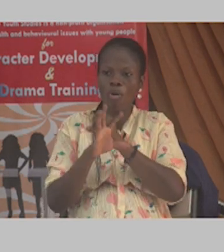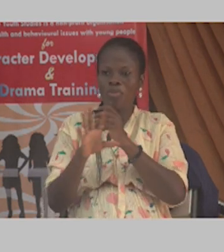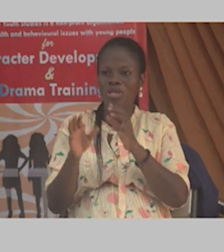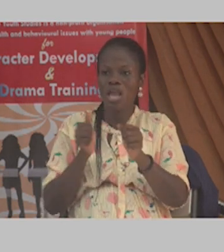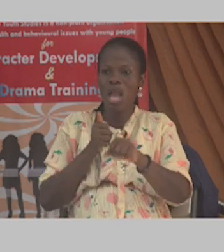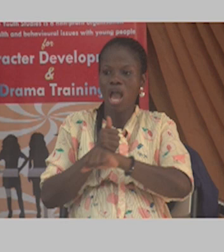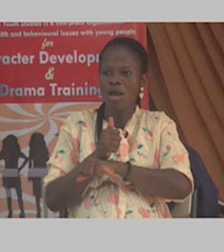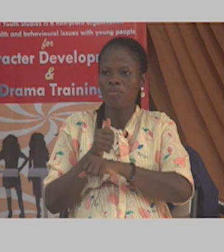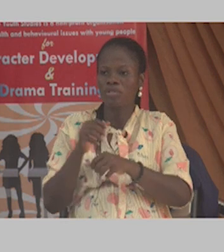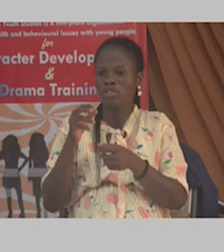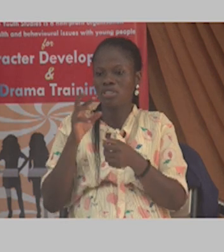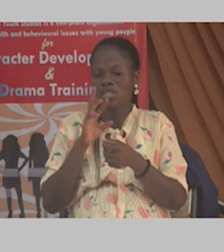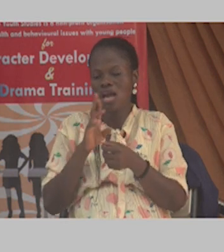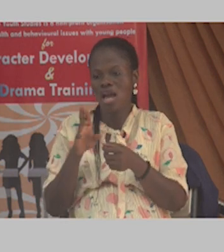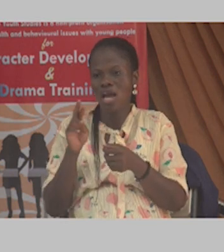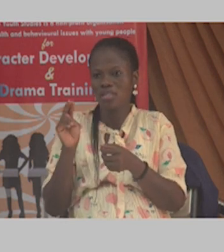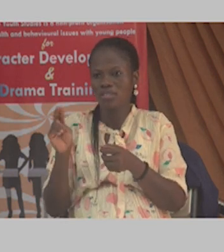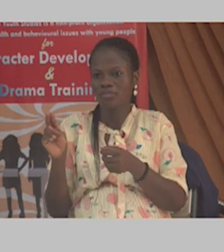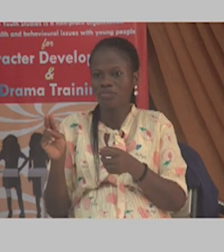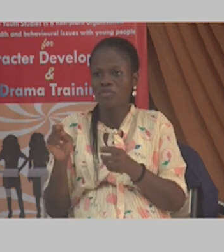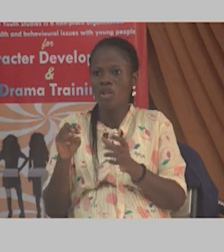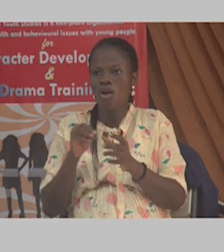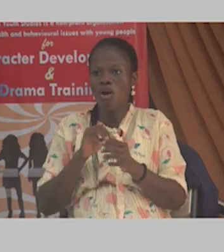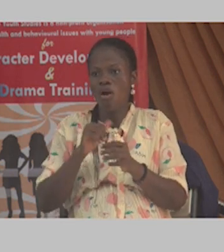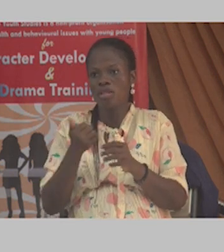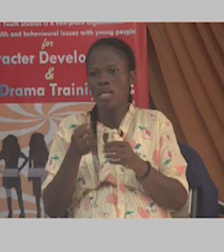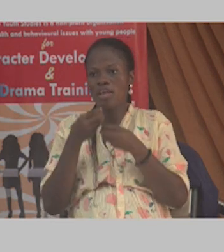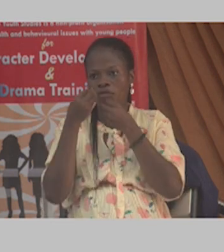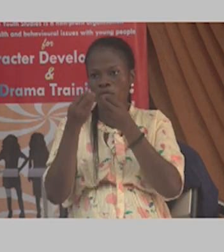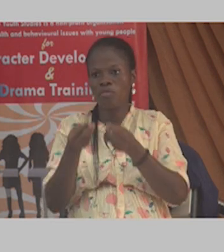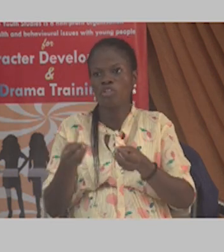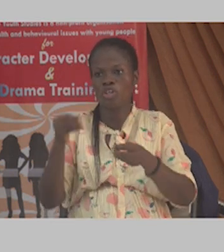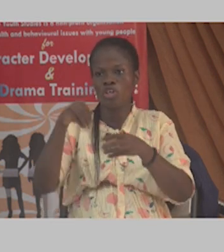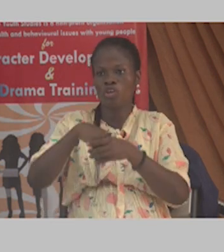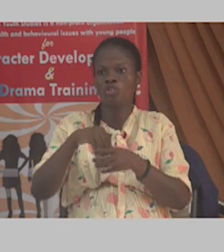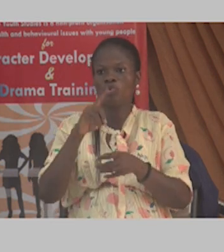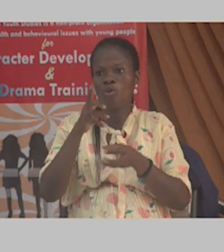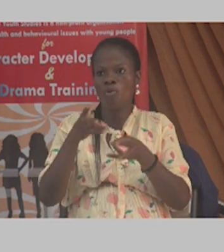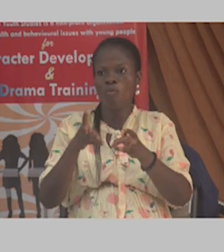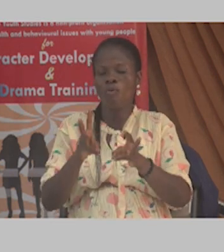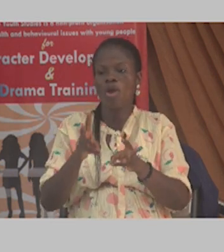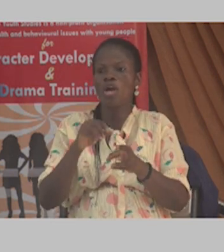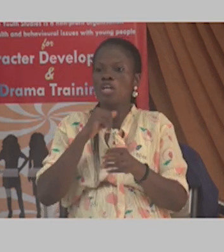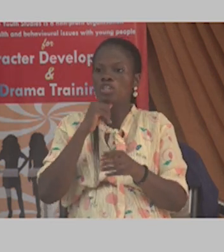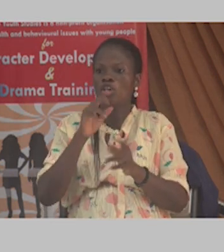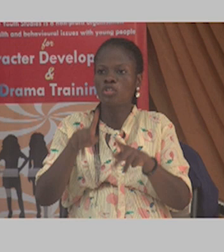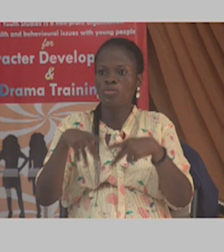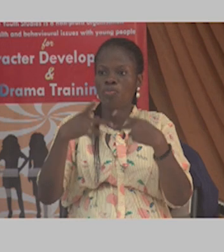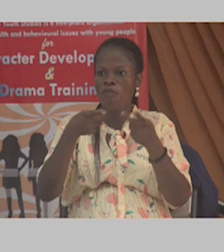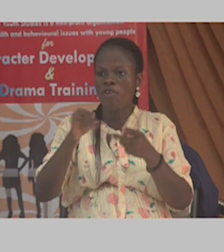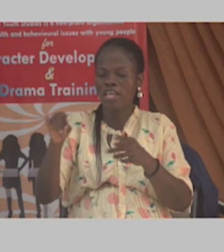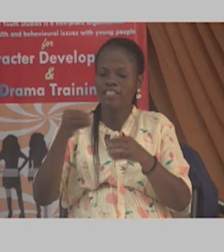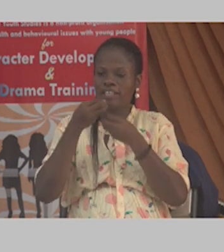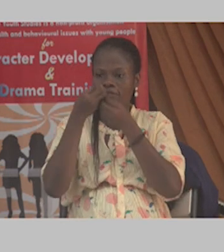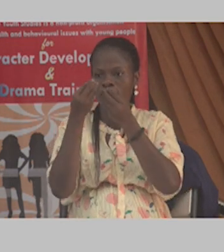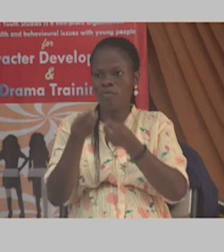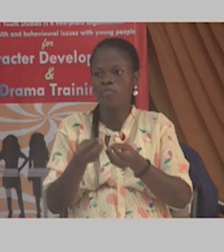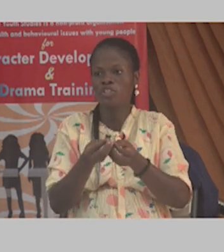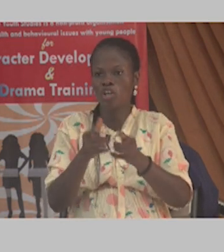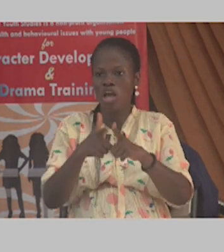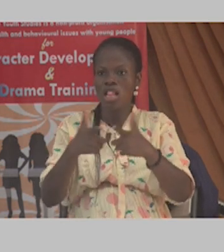and meetings offer information in only one way, not providing information in